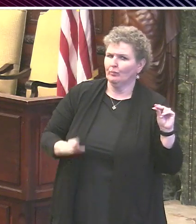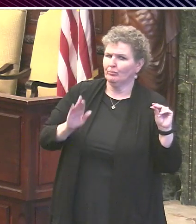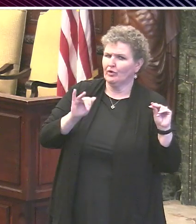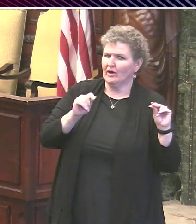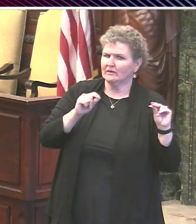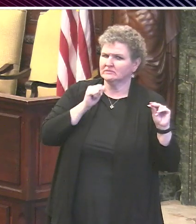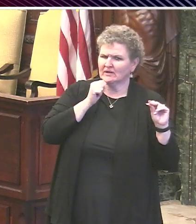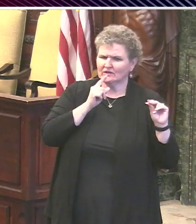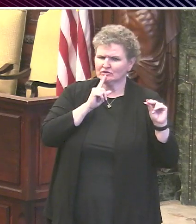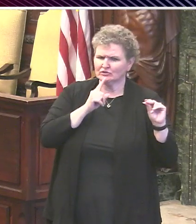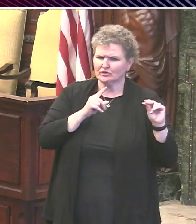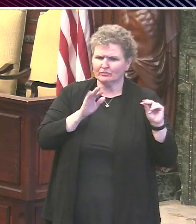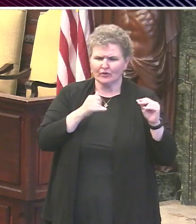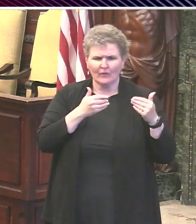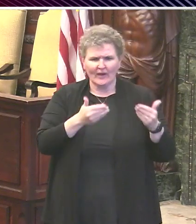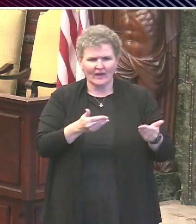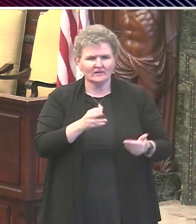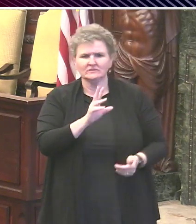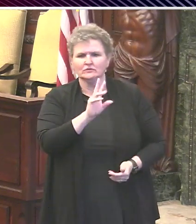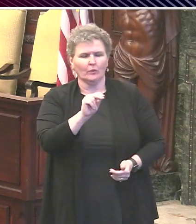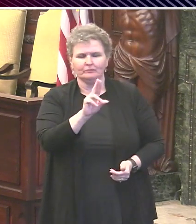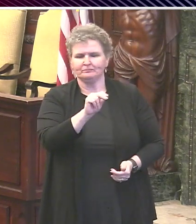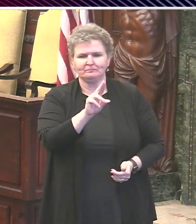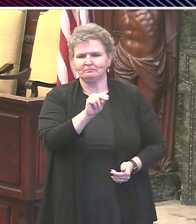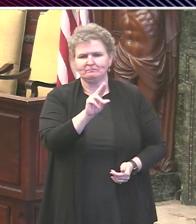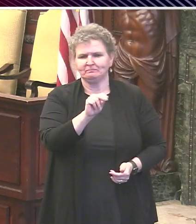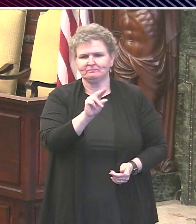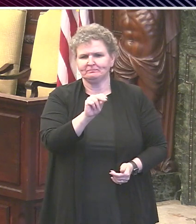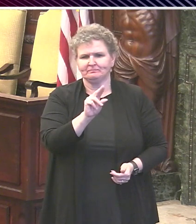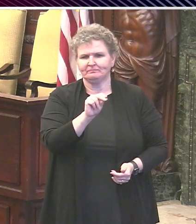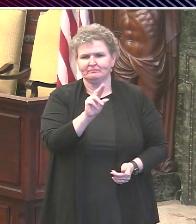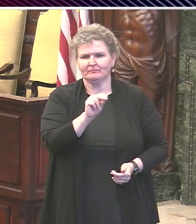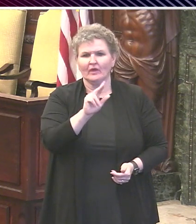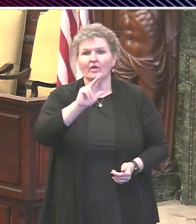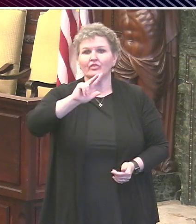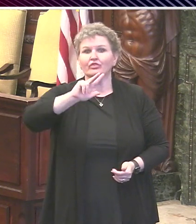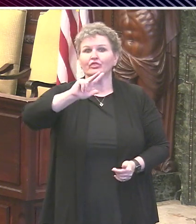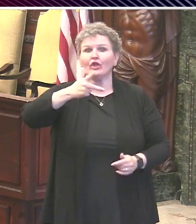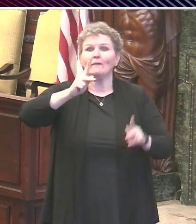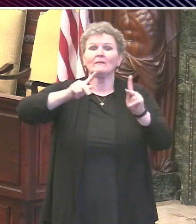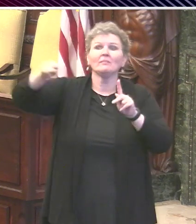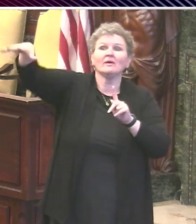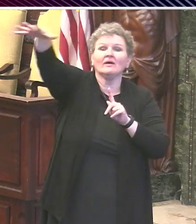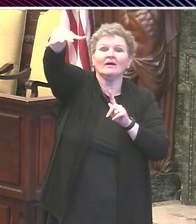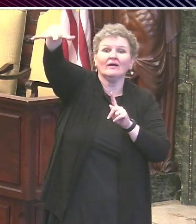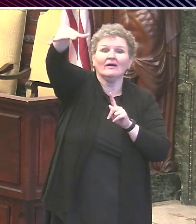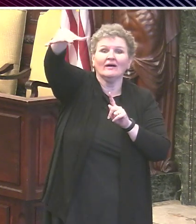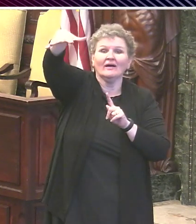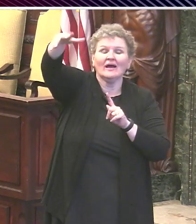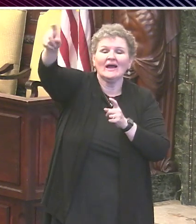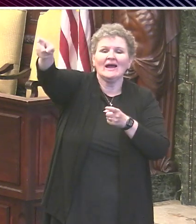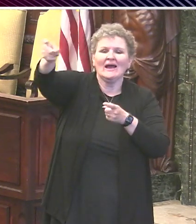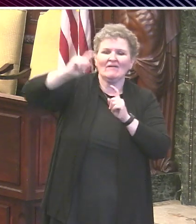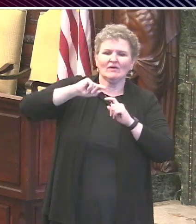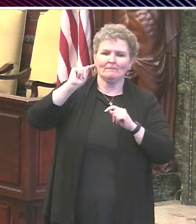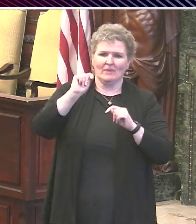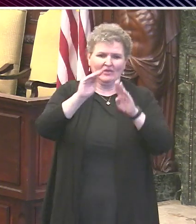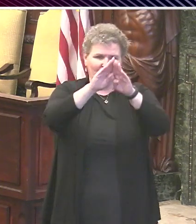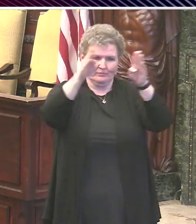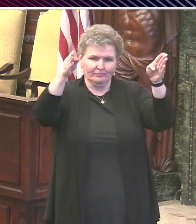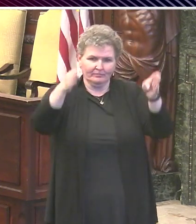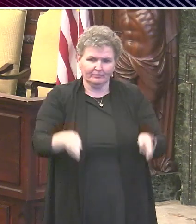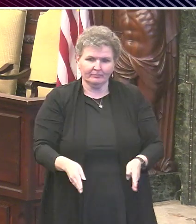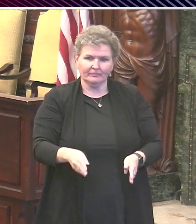So the organizers, a third party did rent porta potties for the encampment.